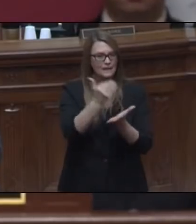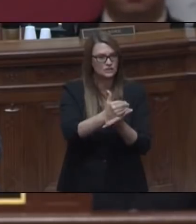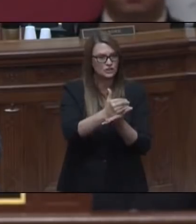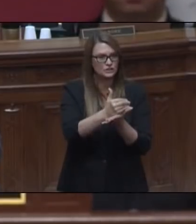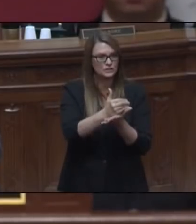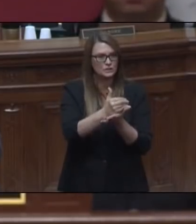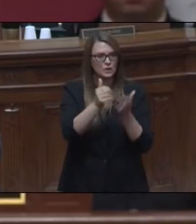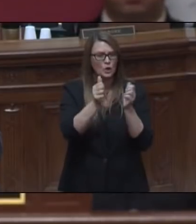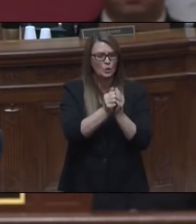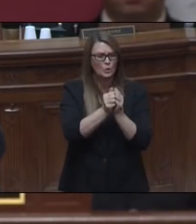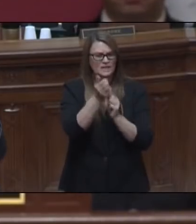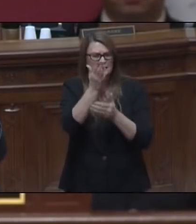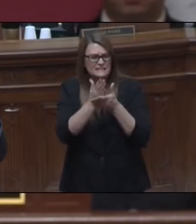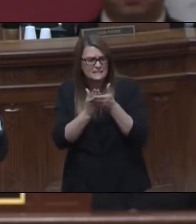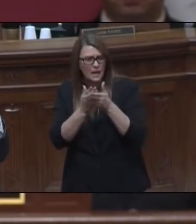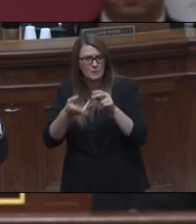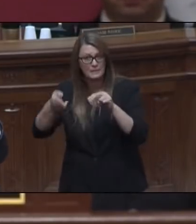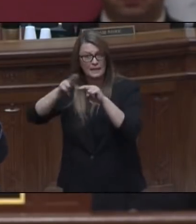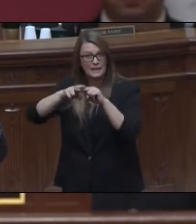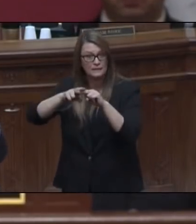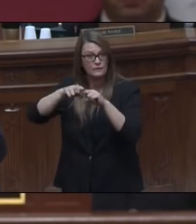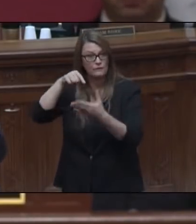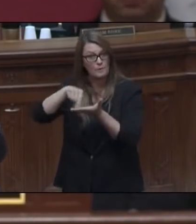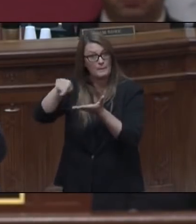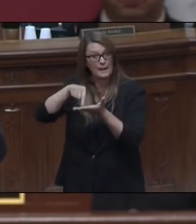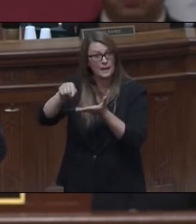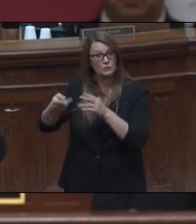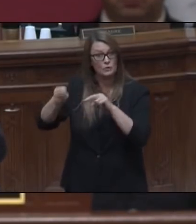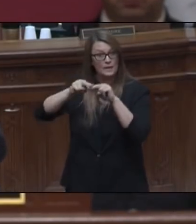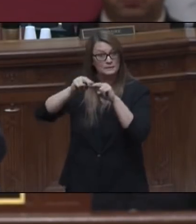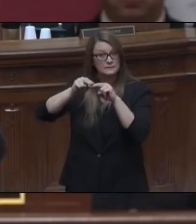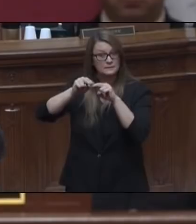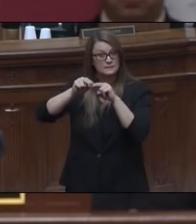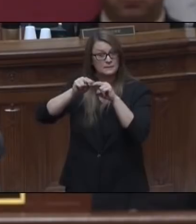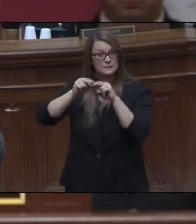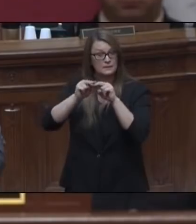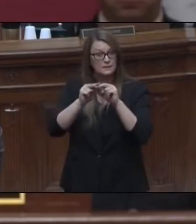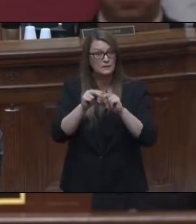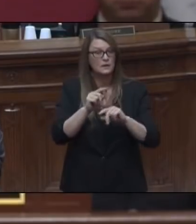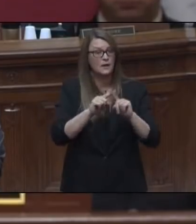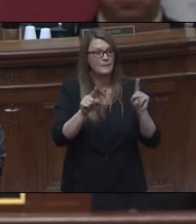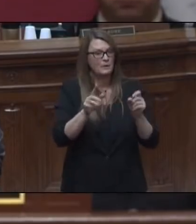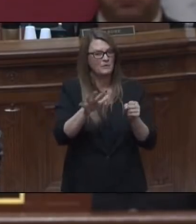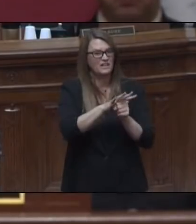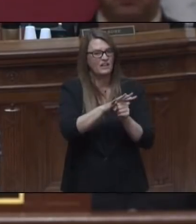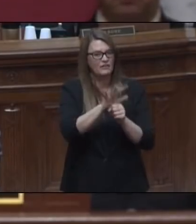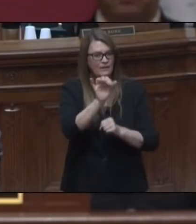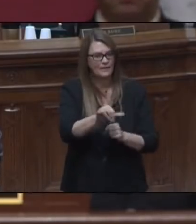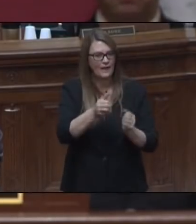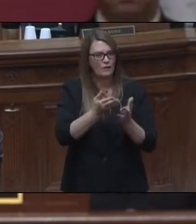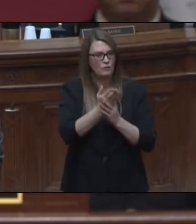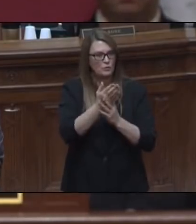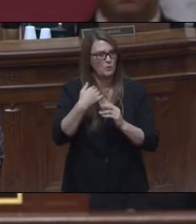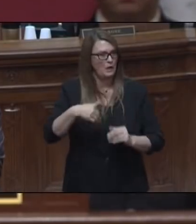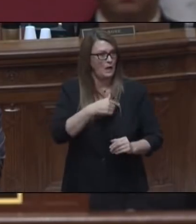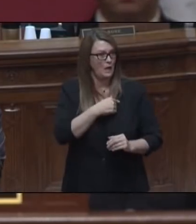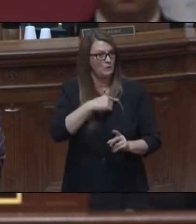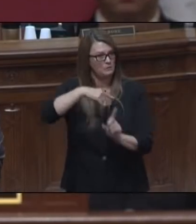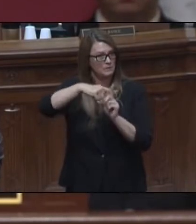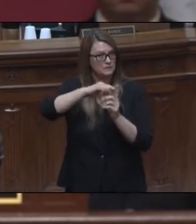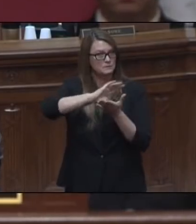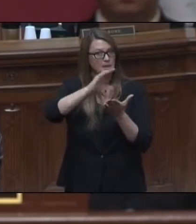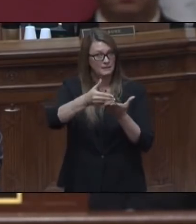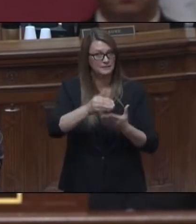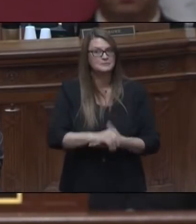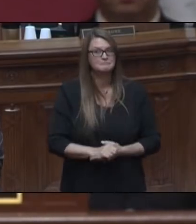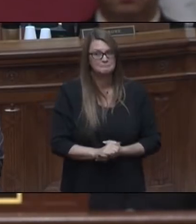some minor increases for pay raises or whatever it may be, but we can cover that through our surpluses.